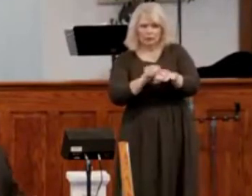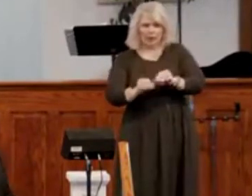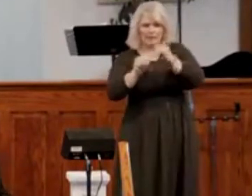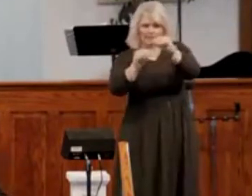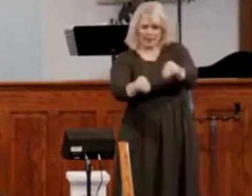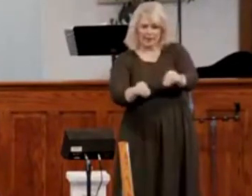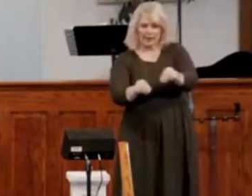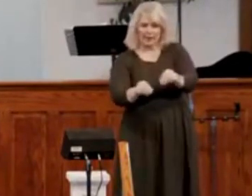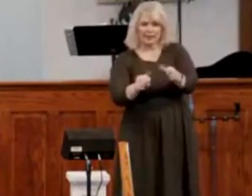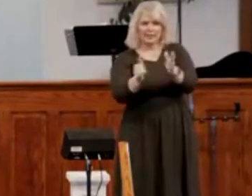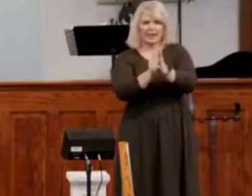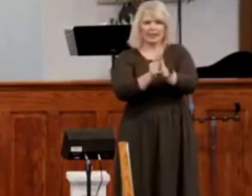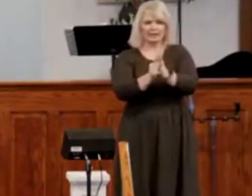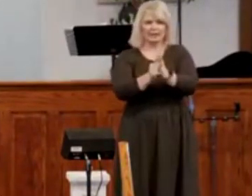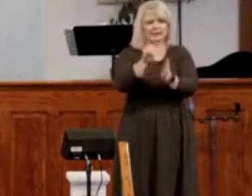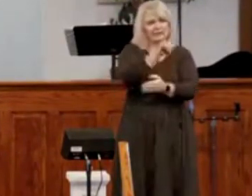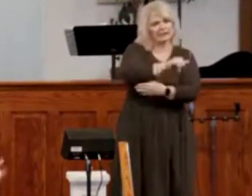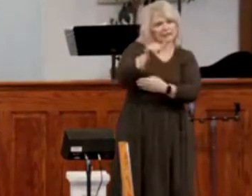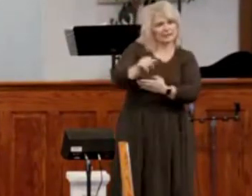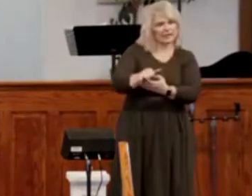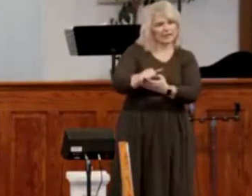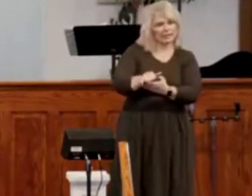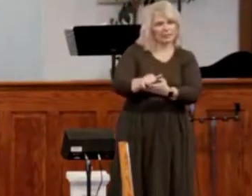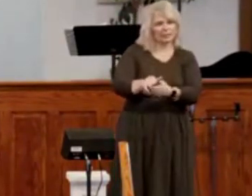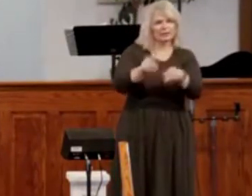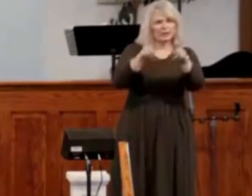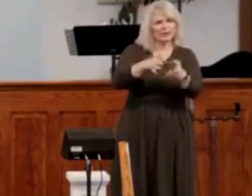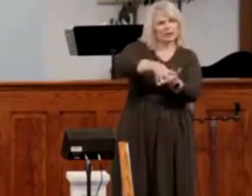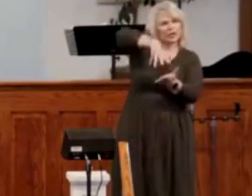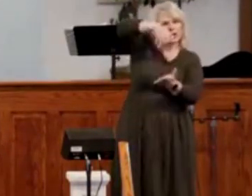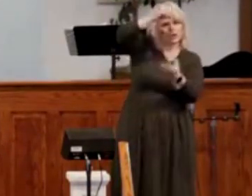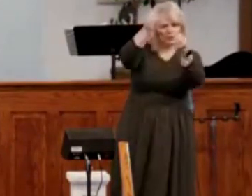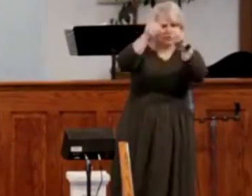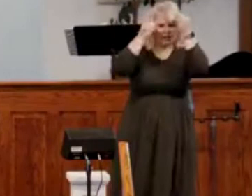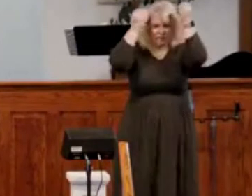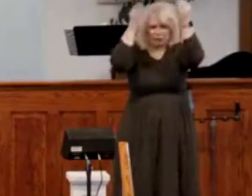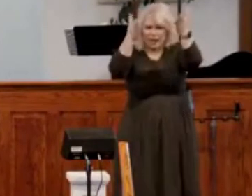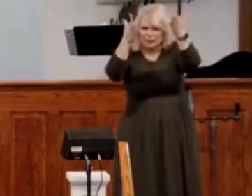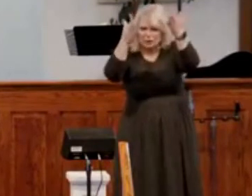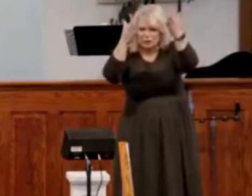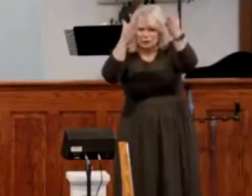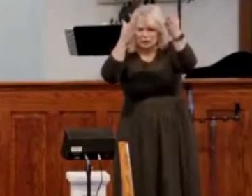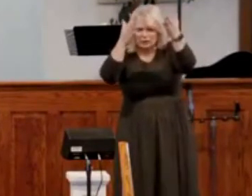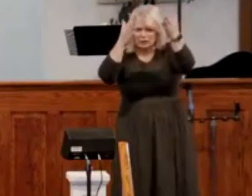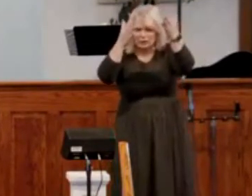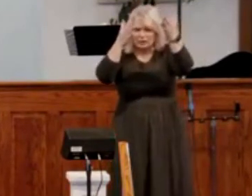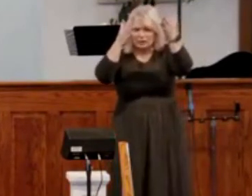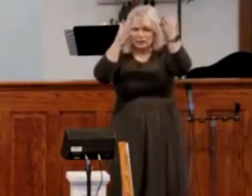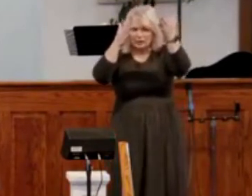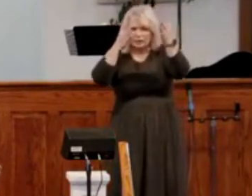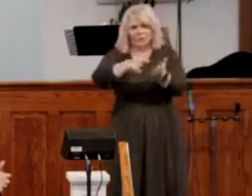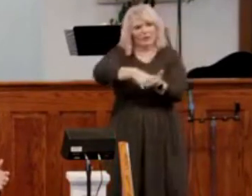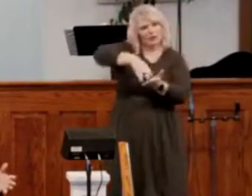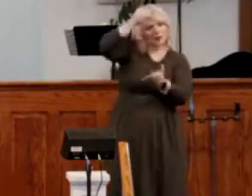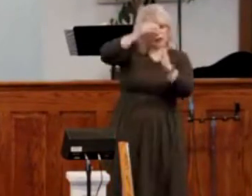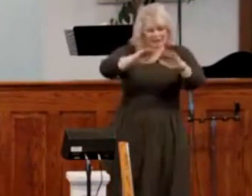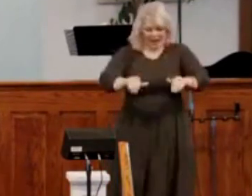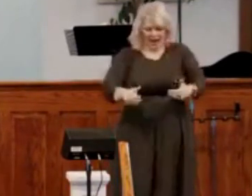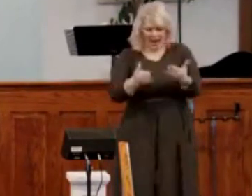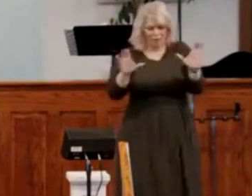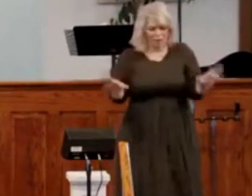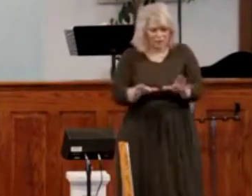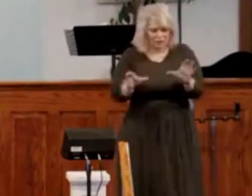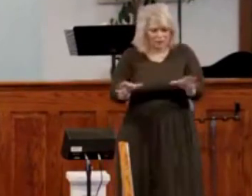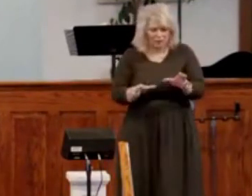being a disciple is. Being a disciple is somebody who learns the information, yes, but then learns how to do it, not just